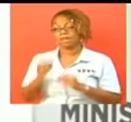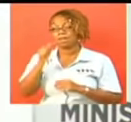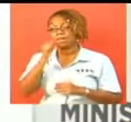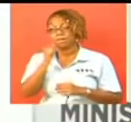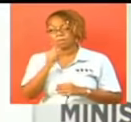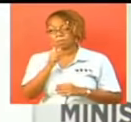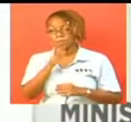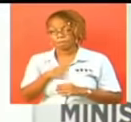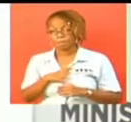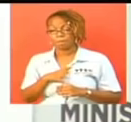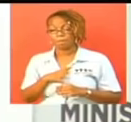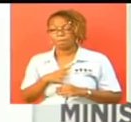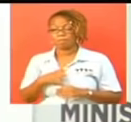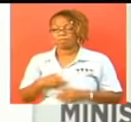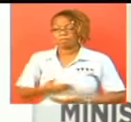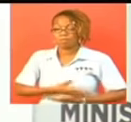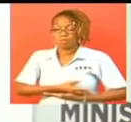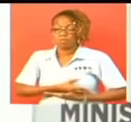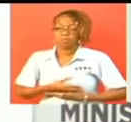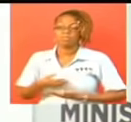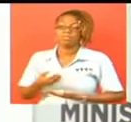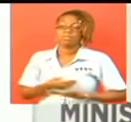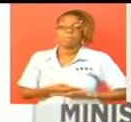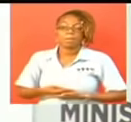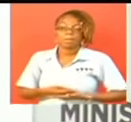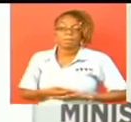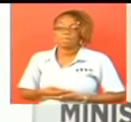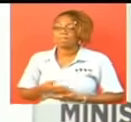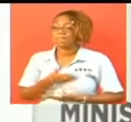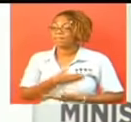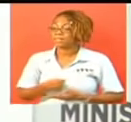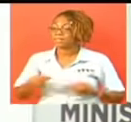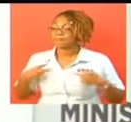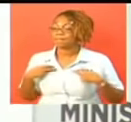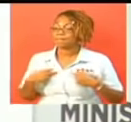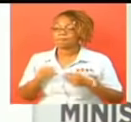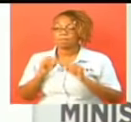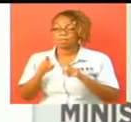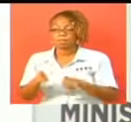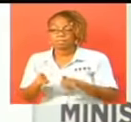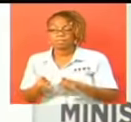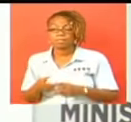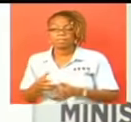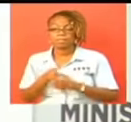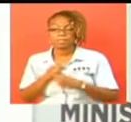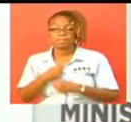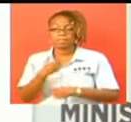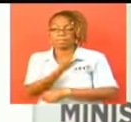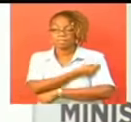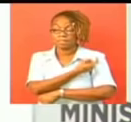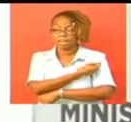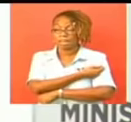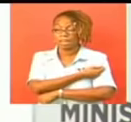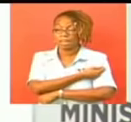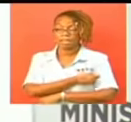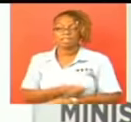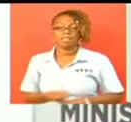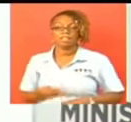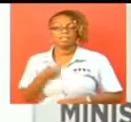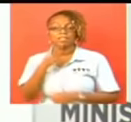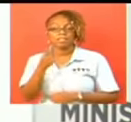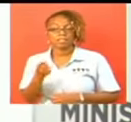opportunity to get vaccinated, if you are in one of those high-risk groups as we roll the vaccines out. So